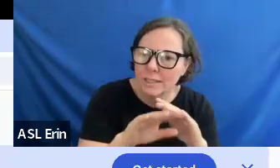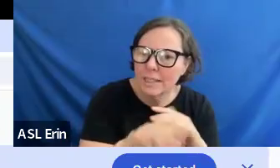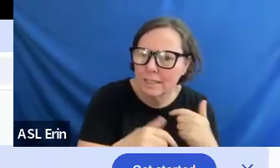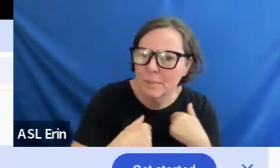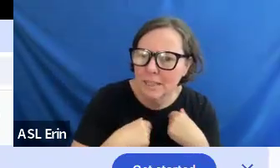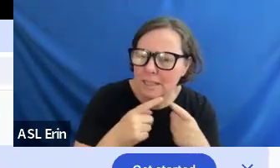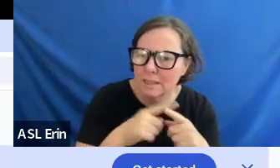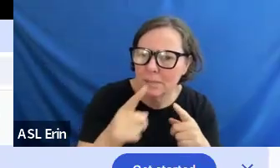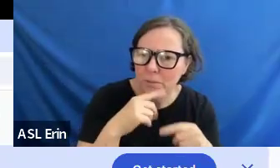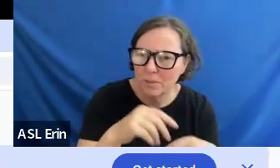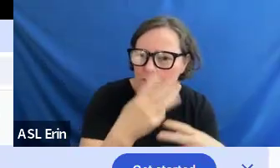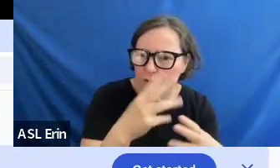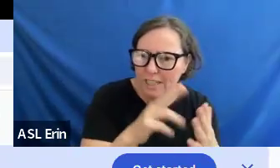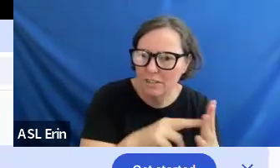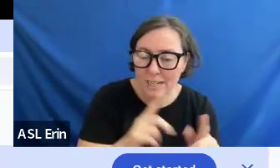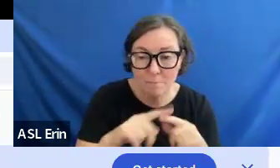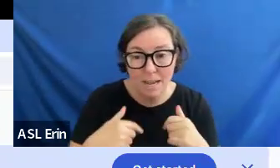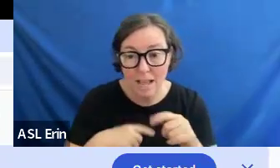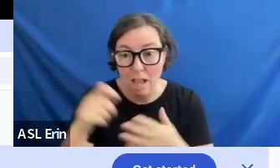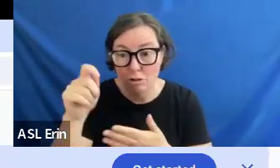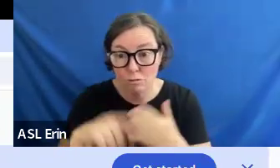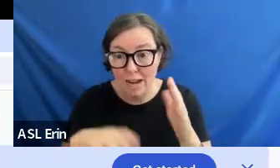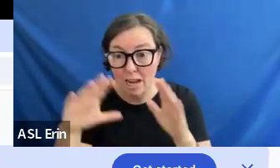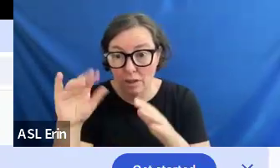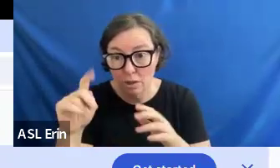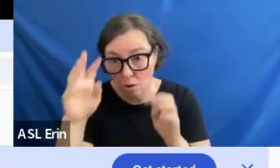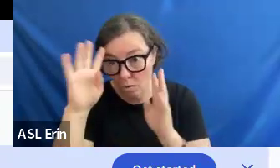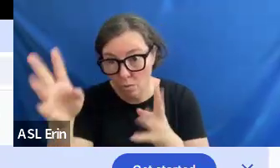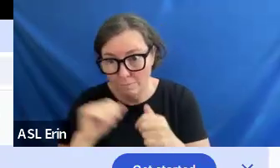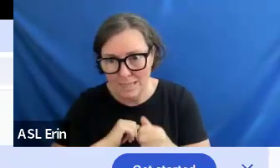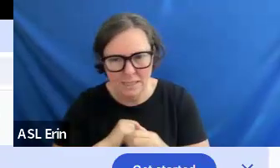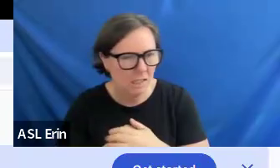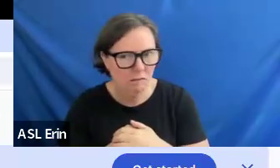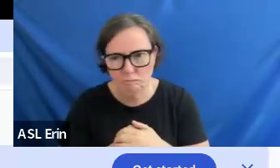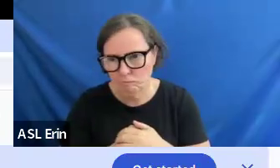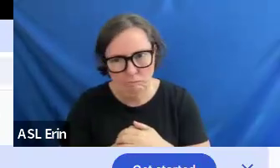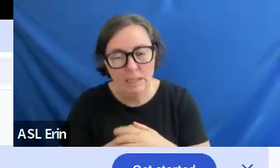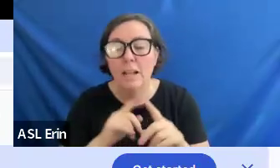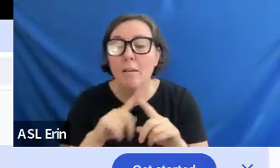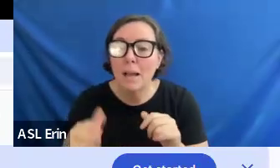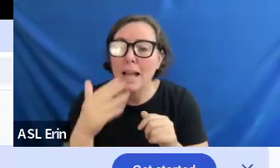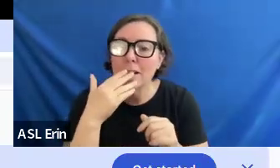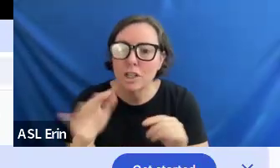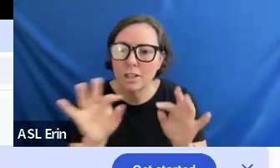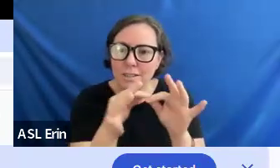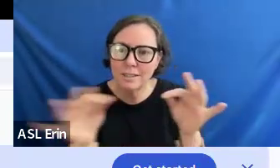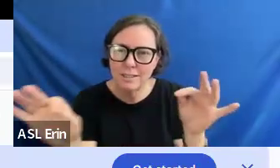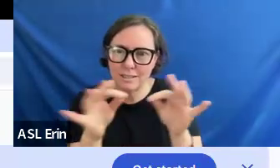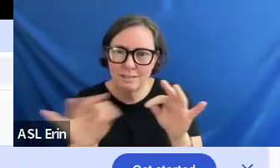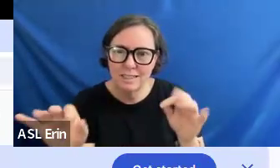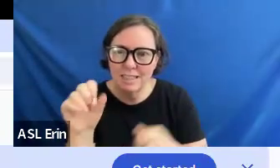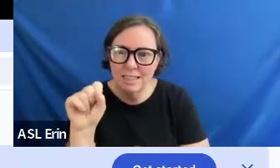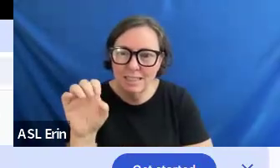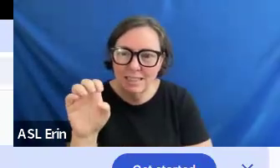specialization lies with screen readers, but I'm not a coder by any means. However, good semantics